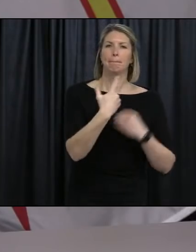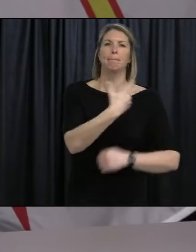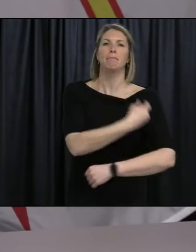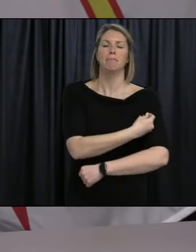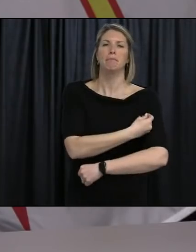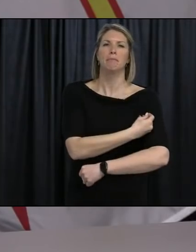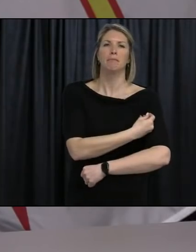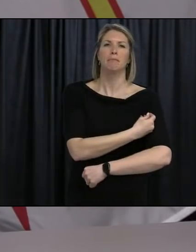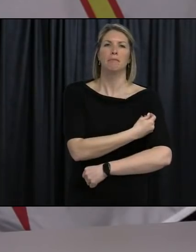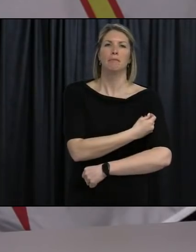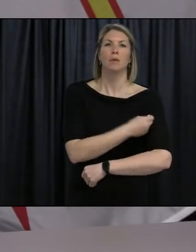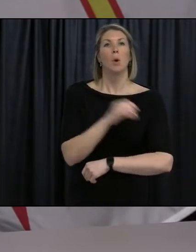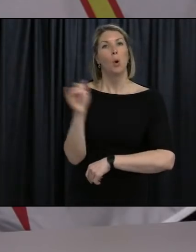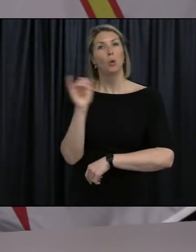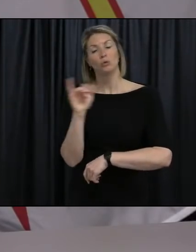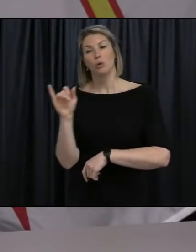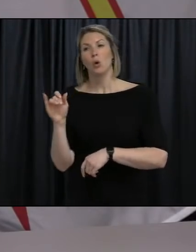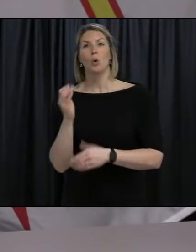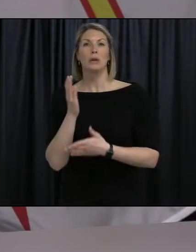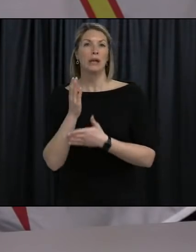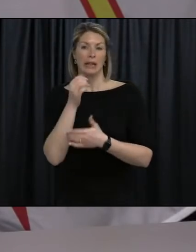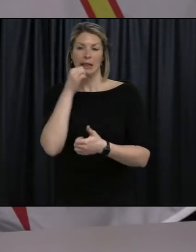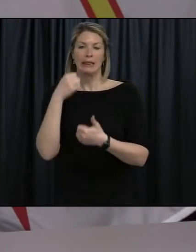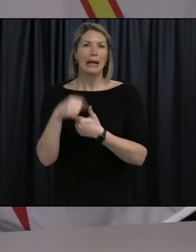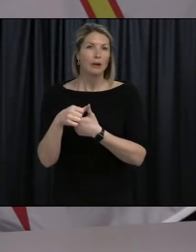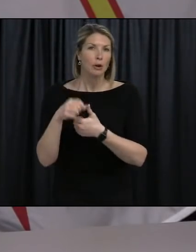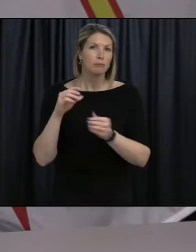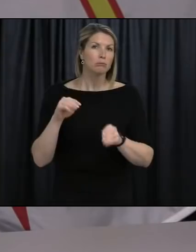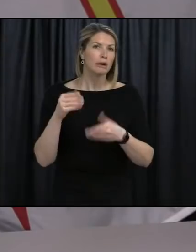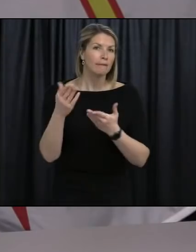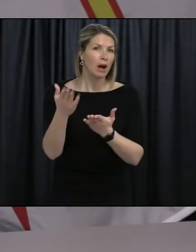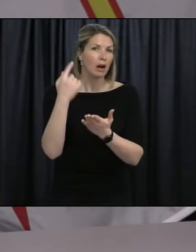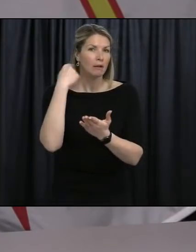people who are leaving the province for work or coming back and forth for work.